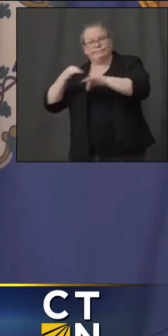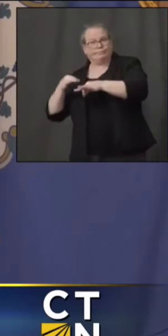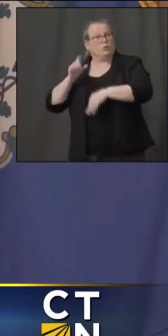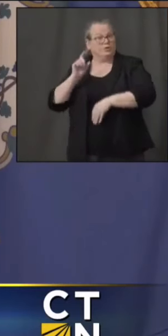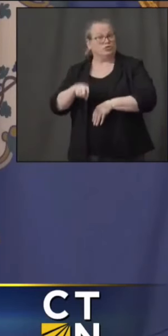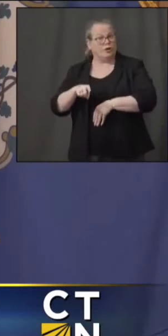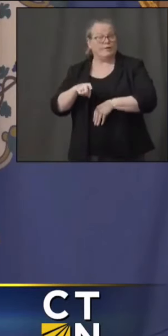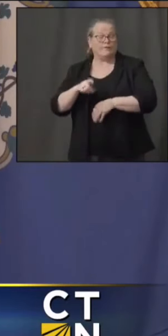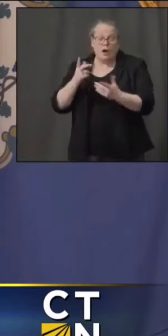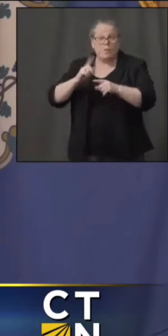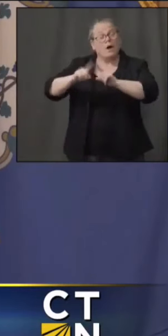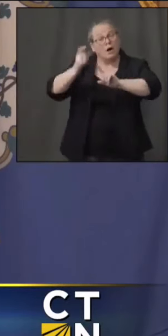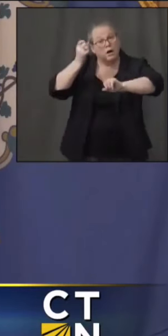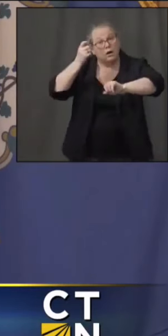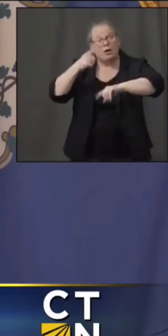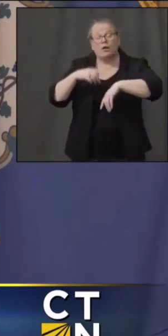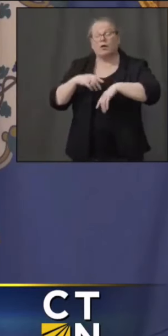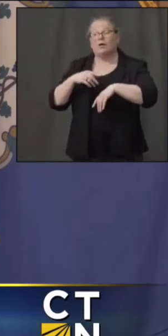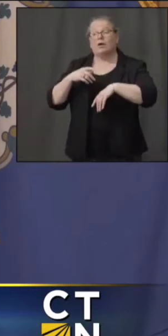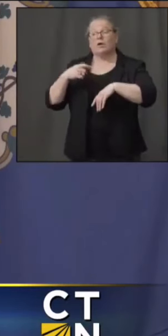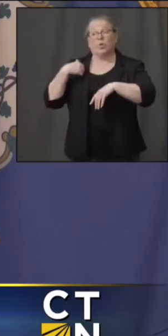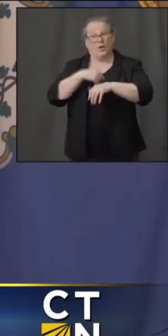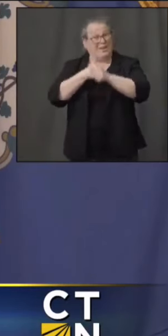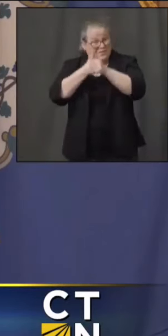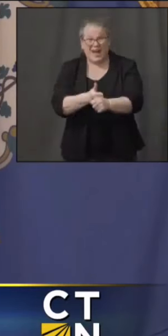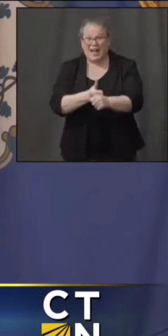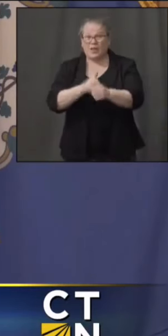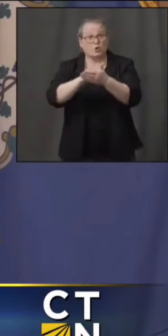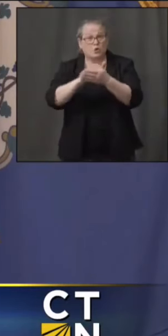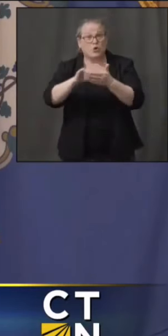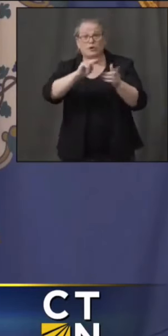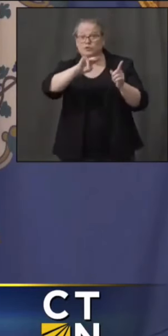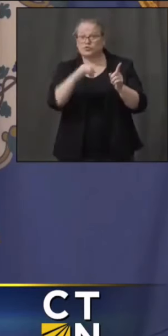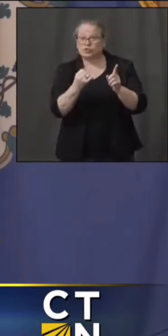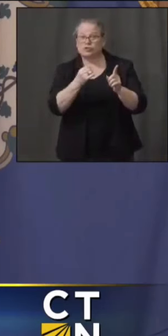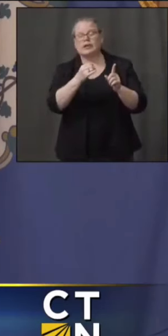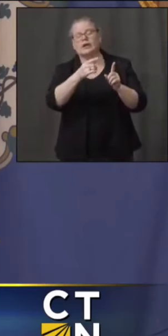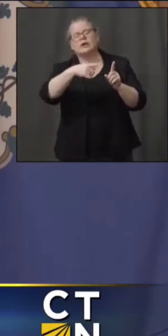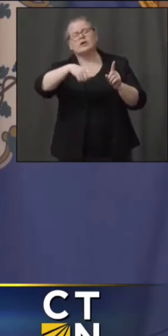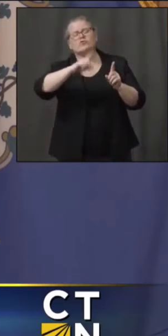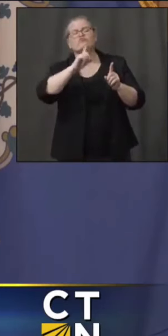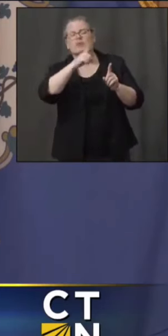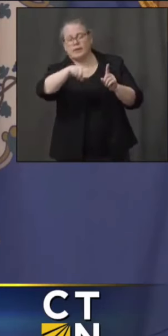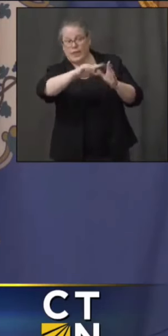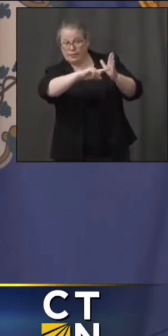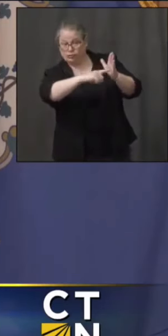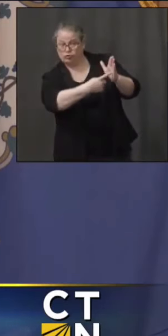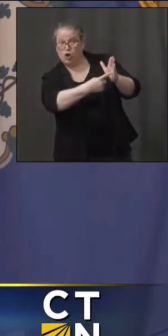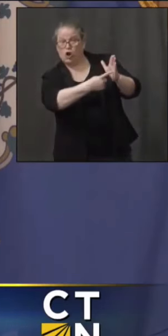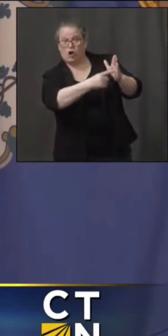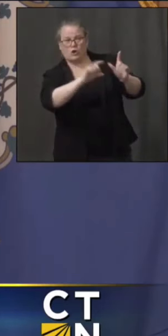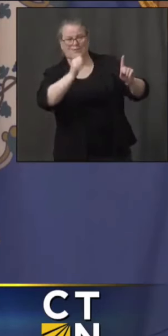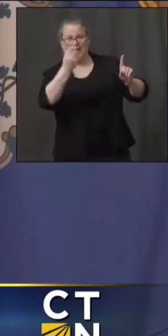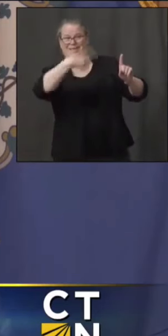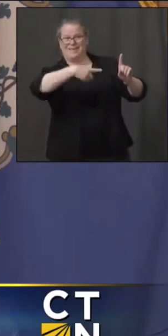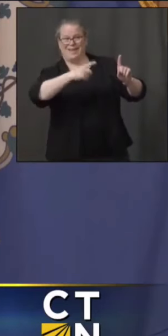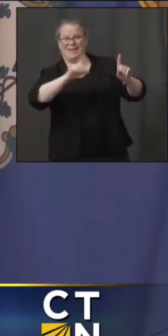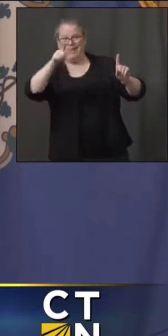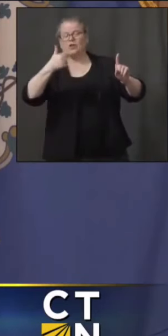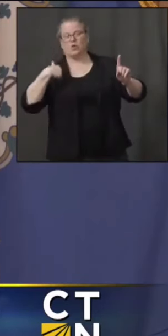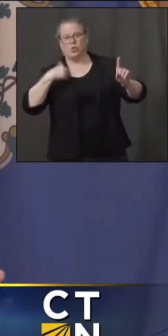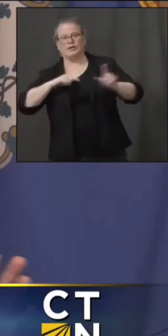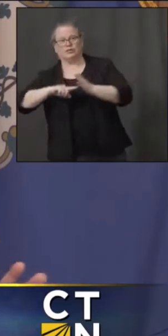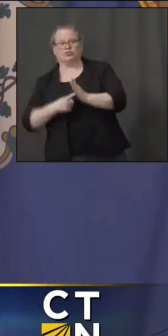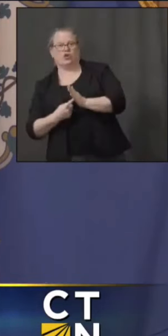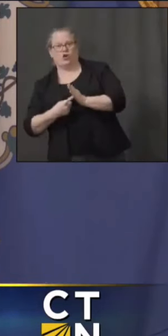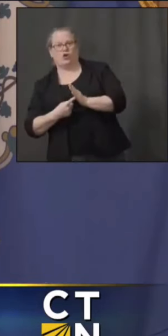as places like New York and New Jersey. They were 10 days ahead of us, Chris, in terms of the pandemic. So that means we were 10 days